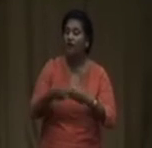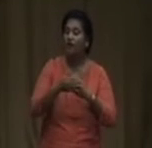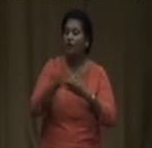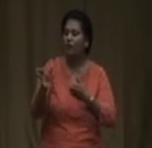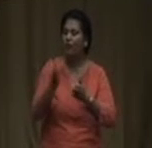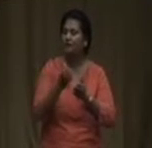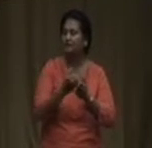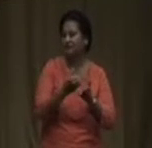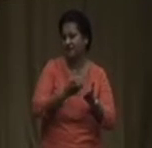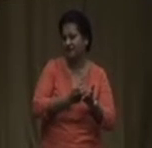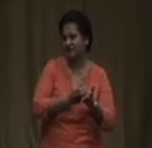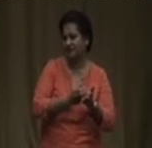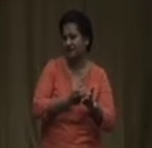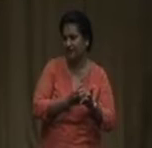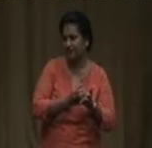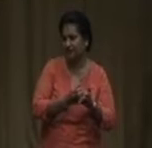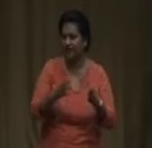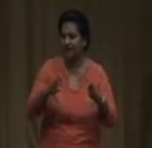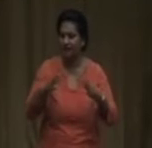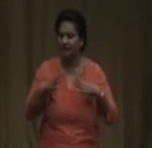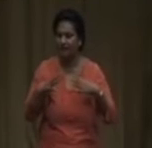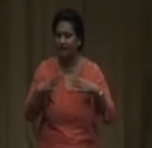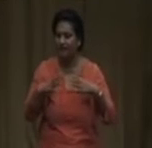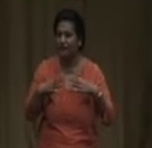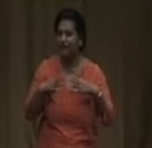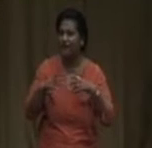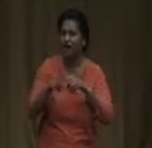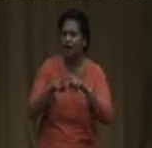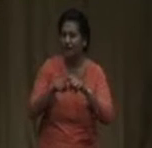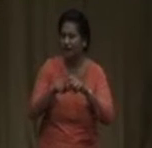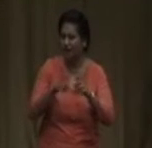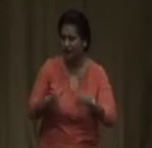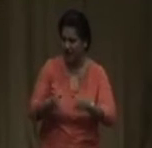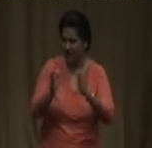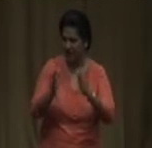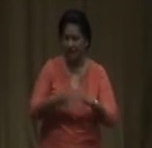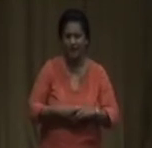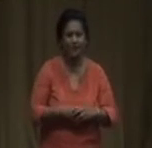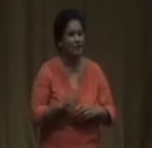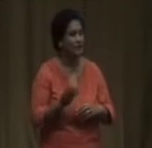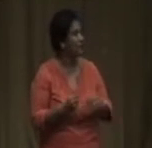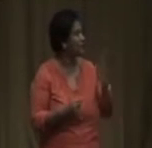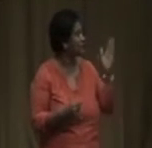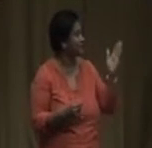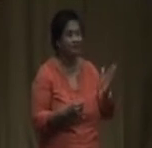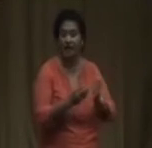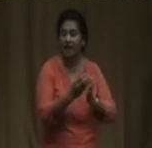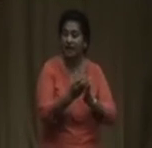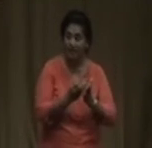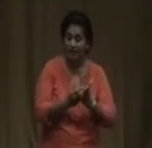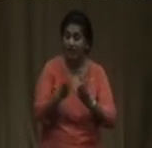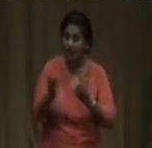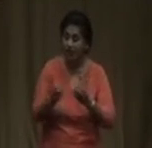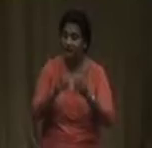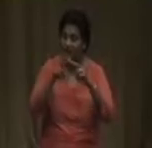approach under the free-range learning model. It's what Professor Jim Taylor calls the pedagogy of discovery. Now,